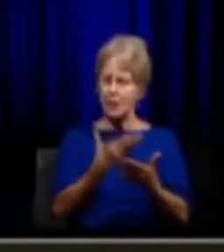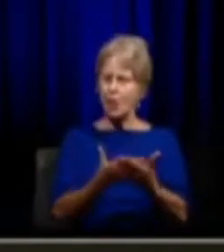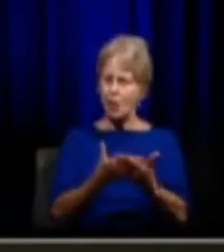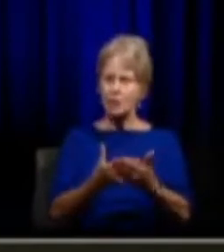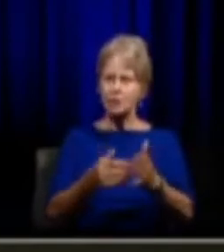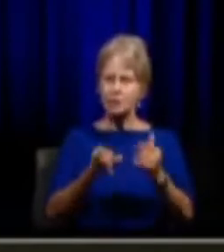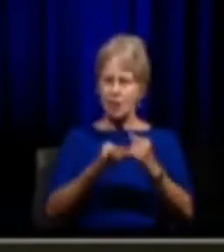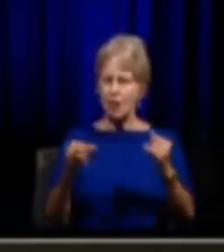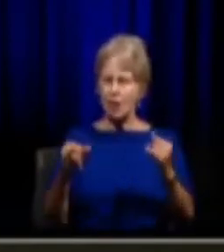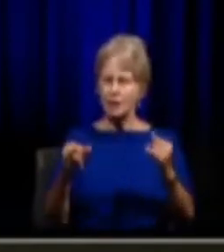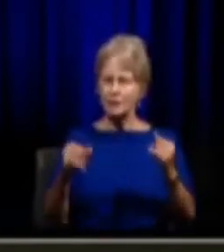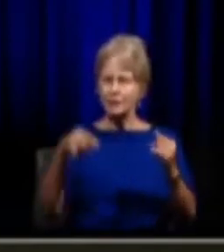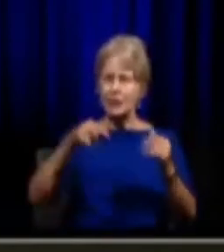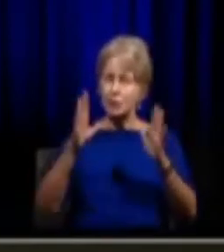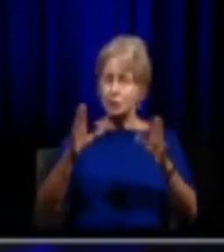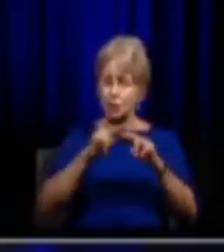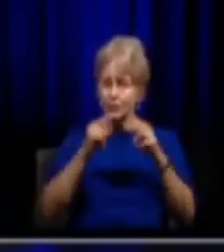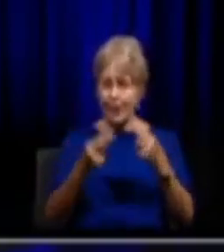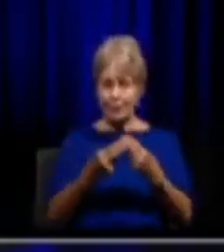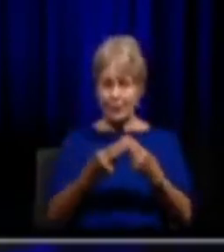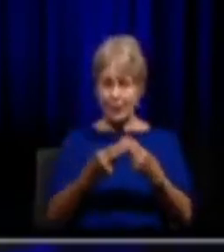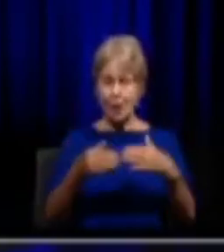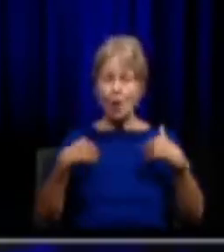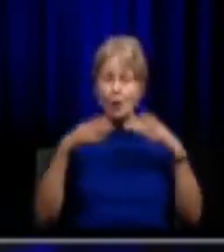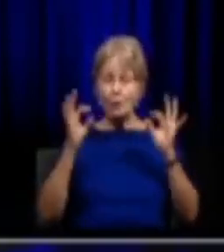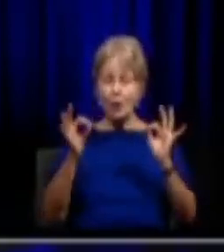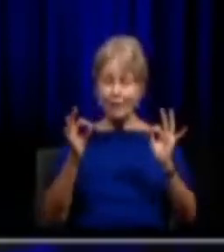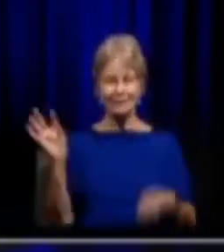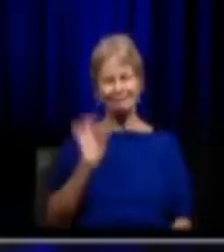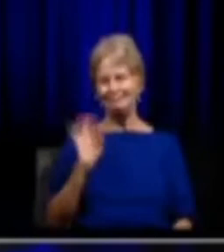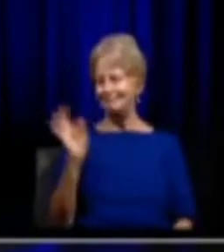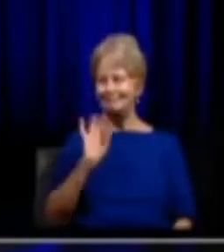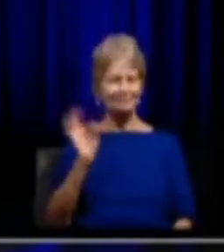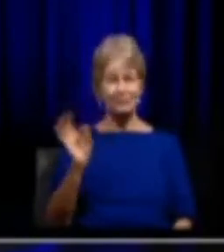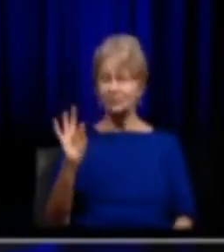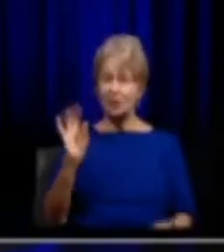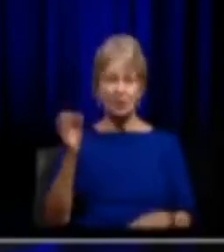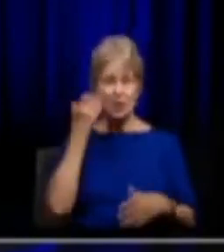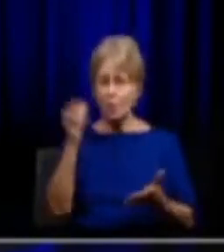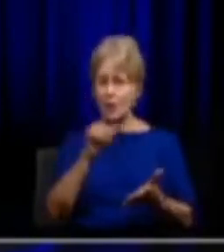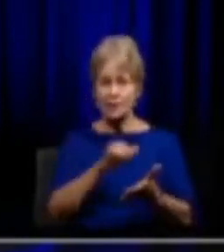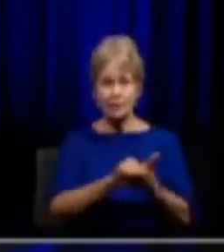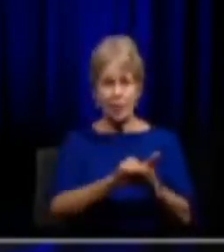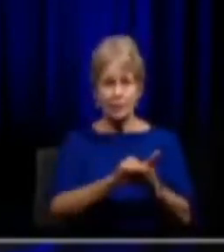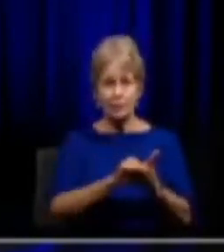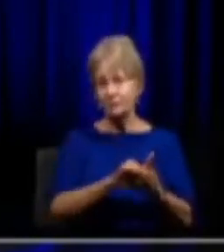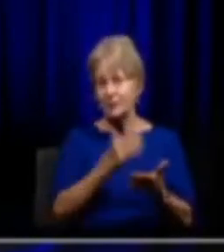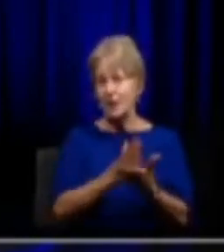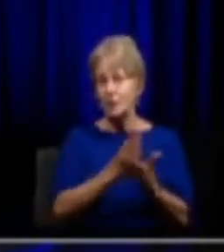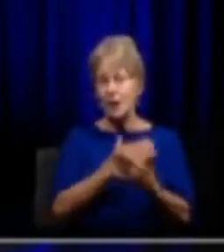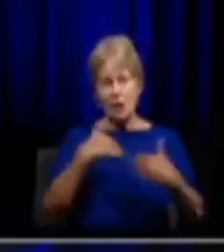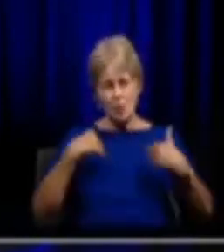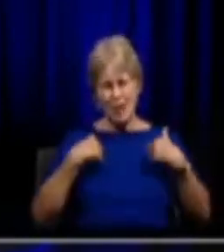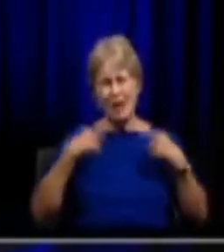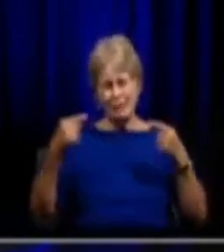This is a church family that is not perfect and certainly won't always get it right. May even have some, it absolutely has some conflict